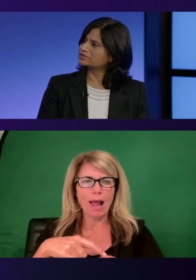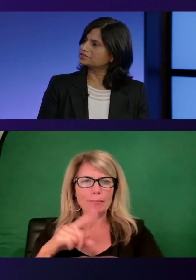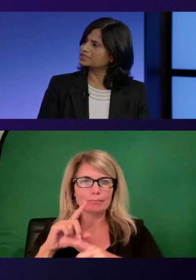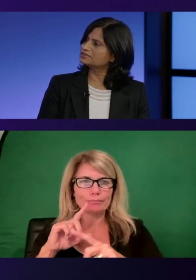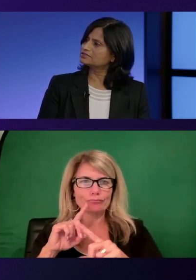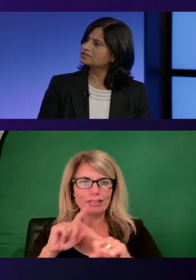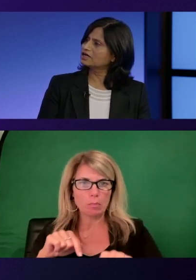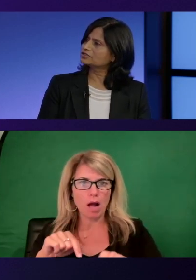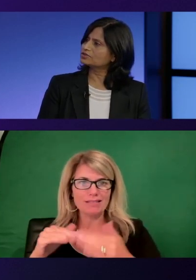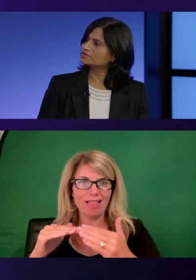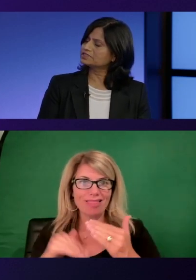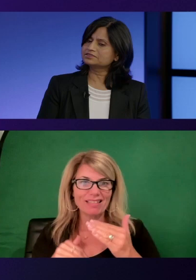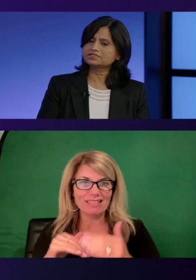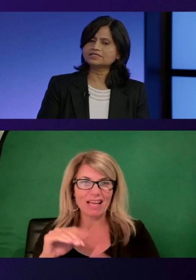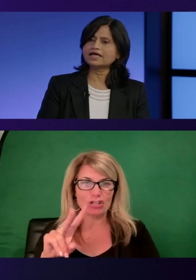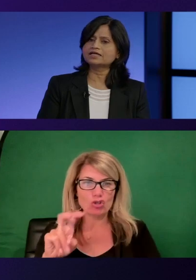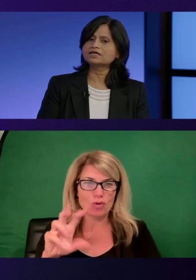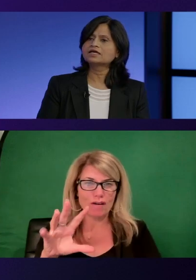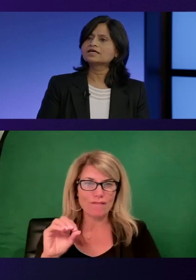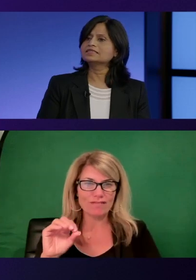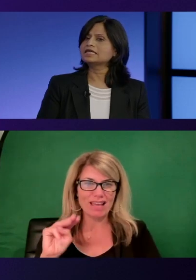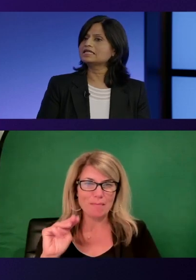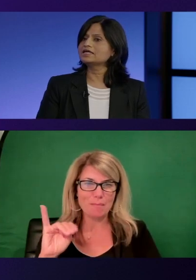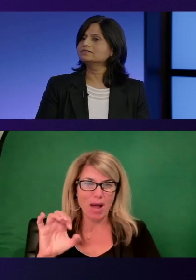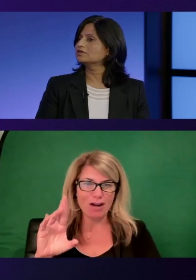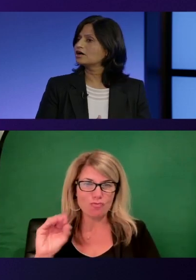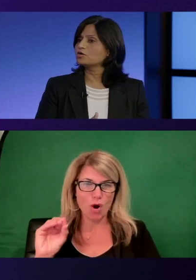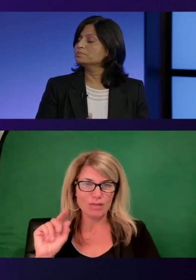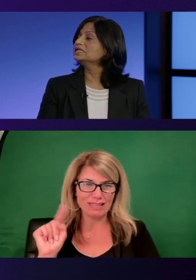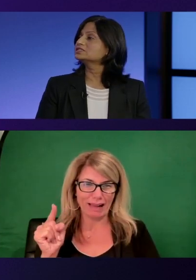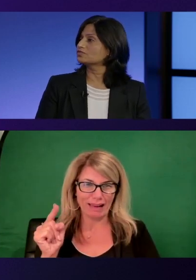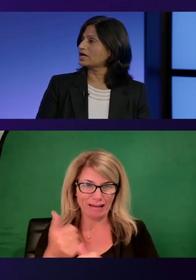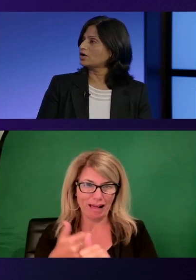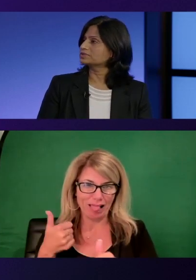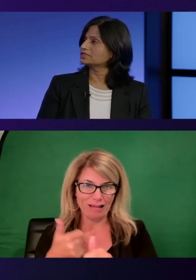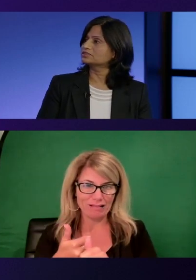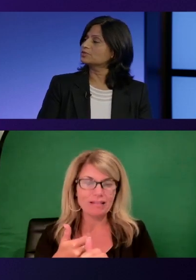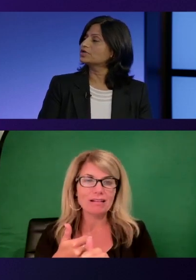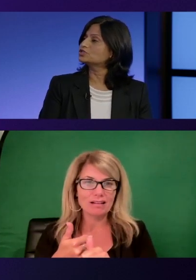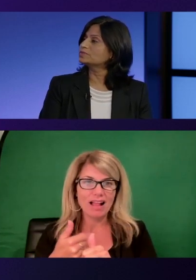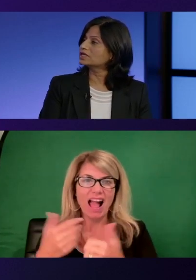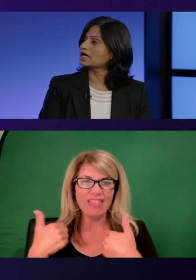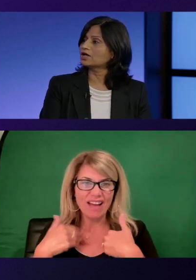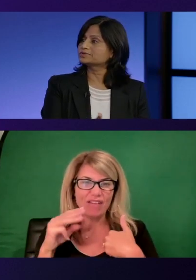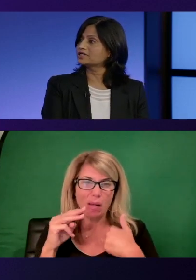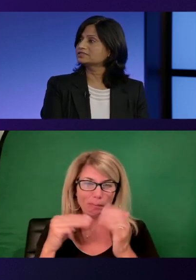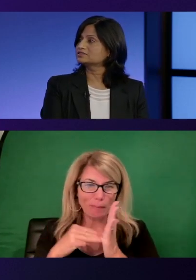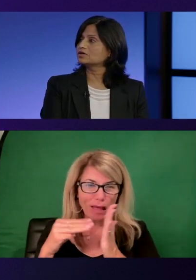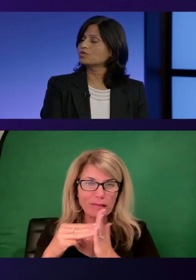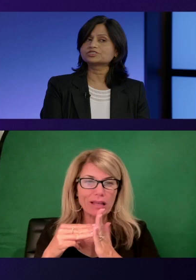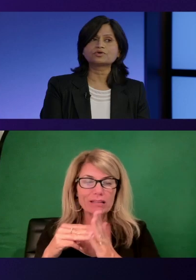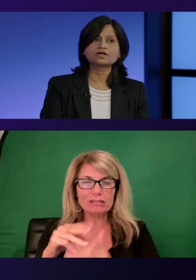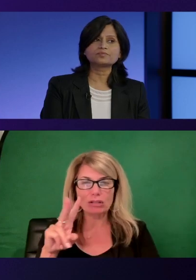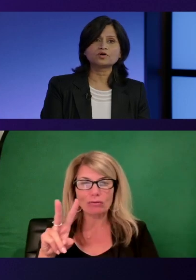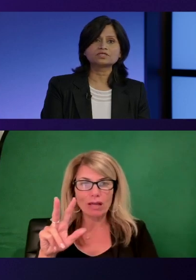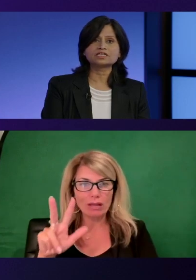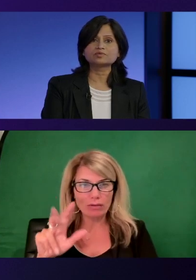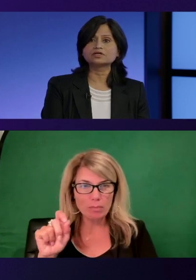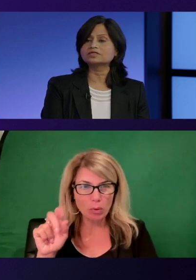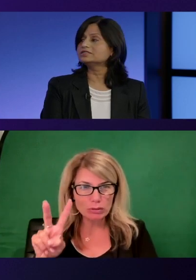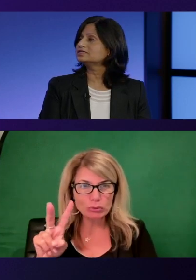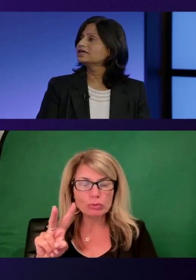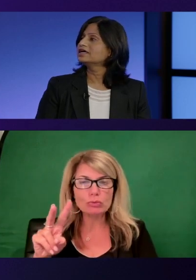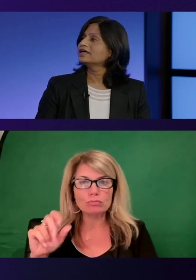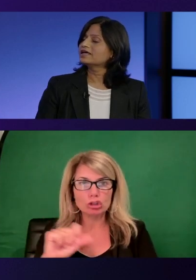250 microsecond sort of latencies, and they need millions of IOPS, like 3.2 million IOPS that was showing up on the